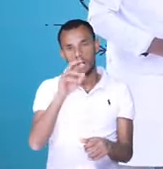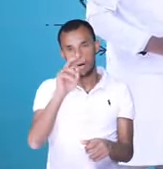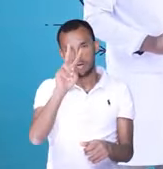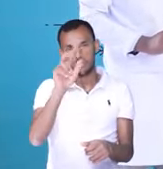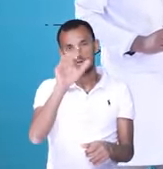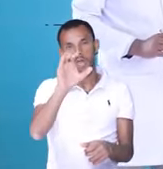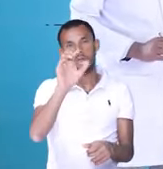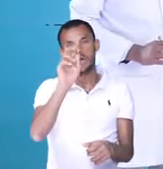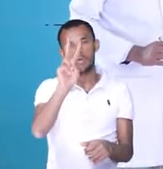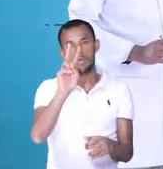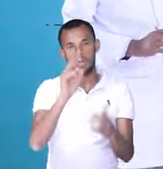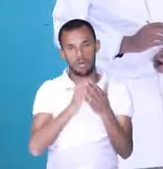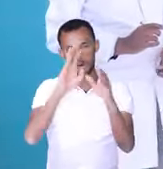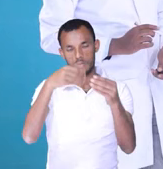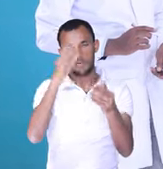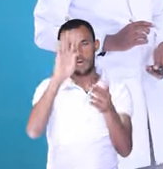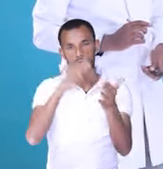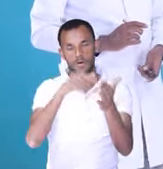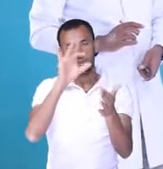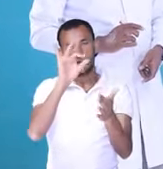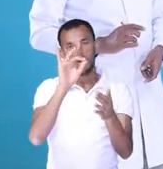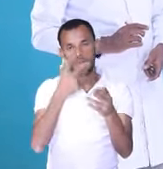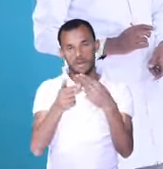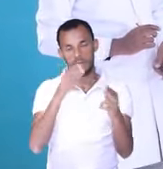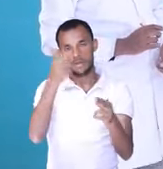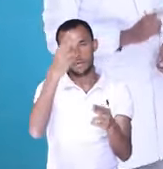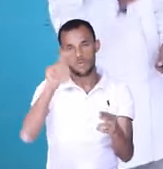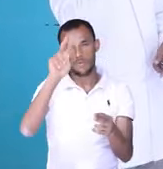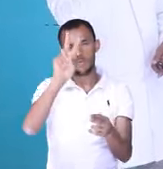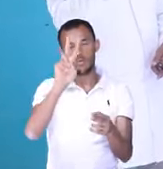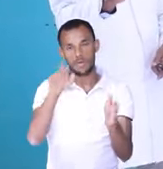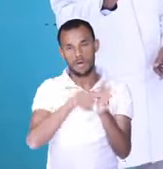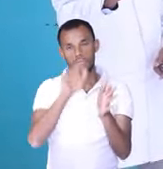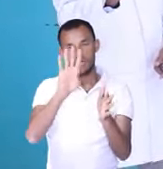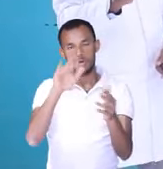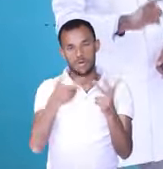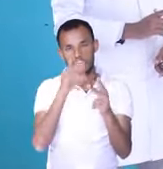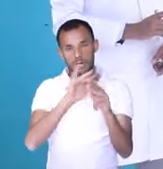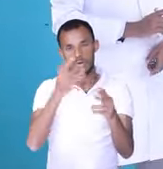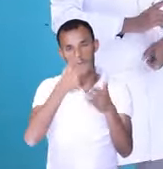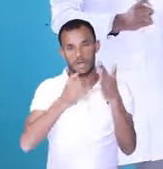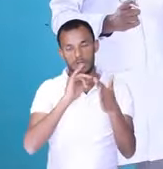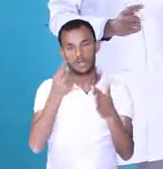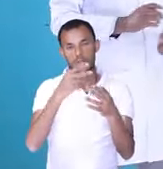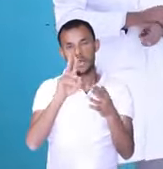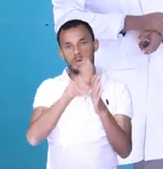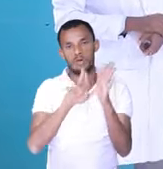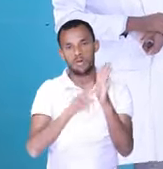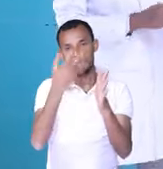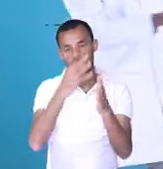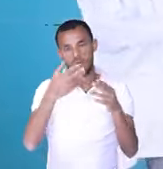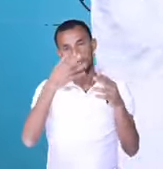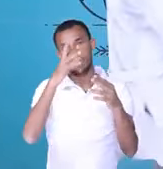R2, C2, it gives 4.8 times 10 raised to minus 4. The third one is, what is the unit of rate